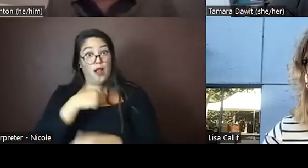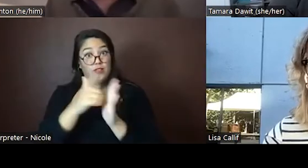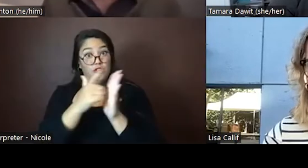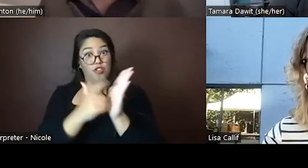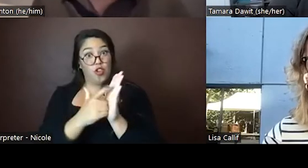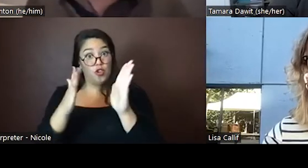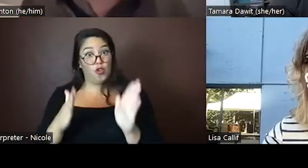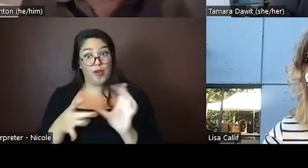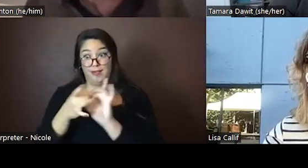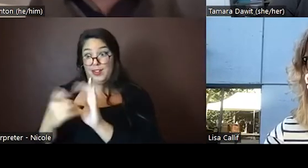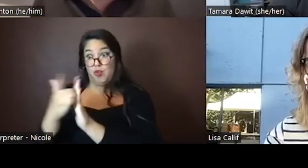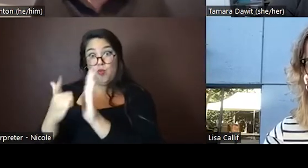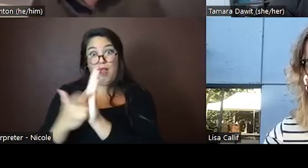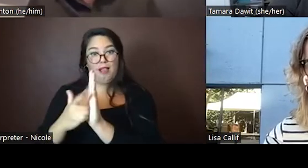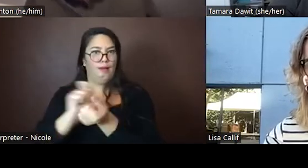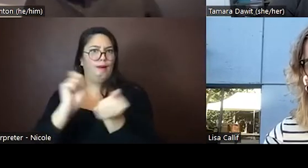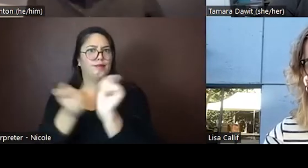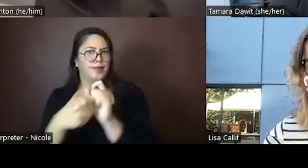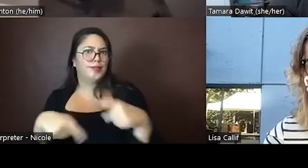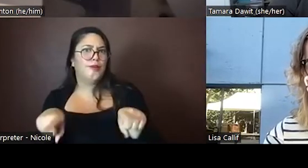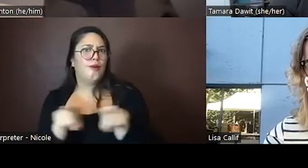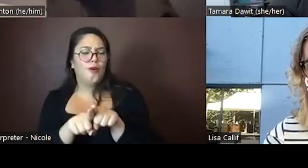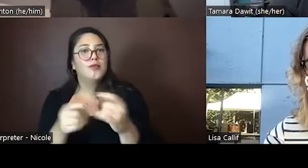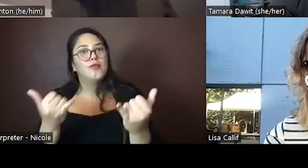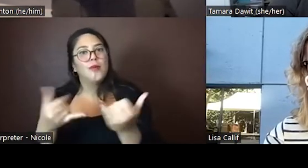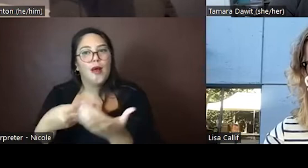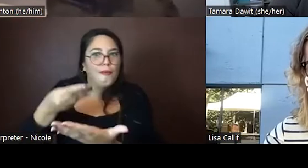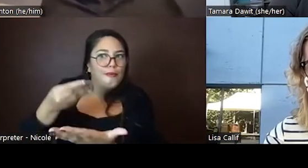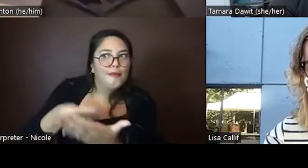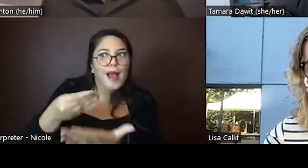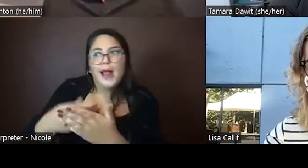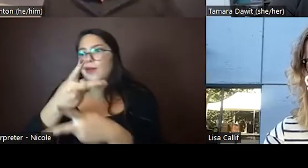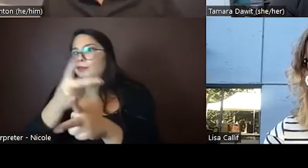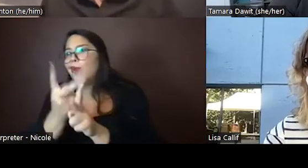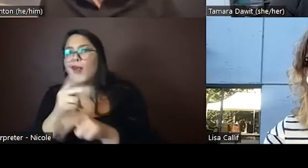like and what the financing has to look like and what all the production work looks like, because it's just